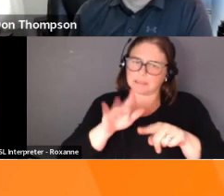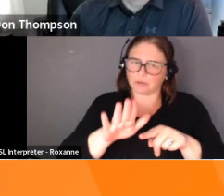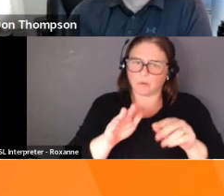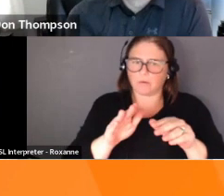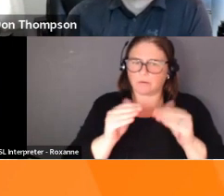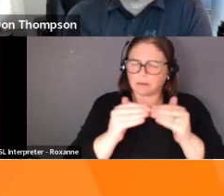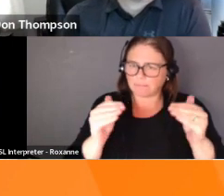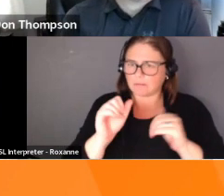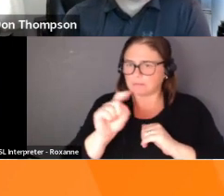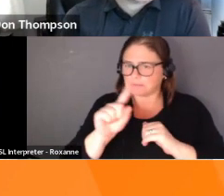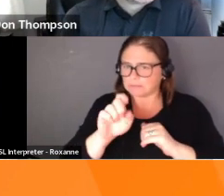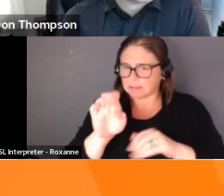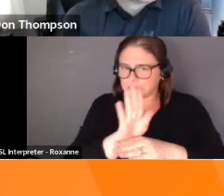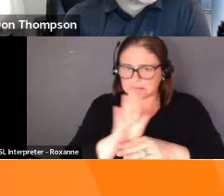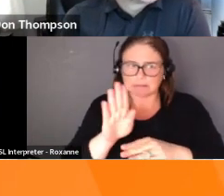in the algorithm.